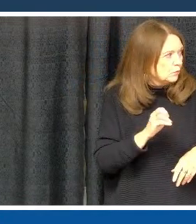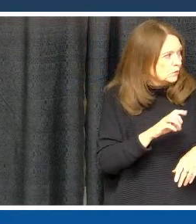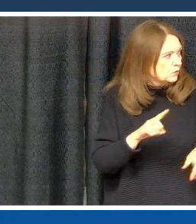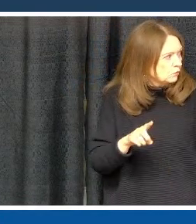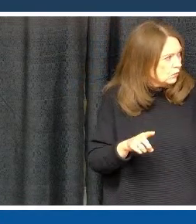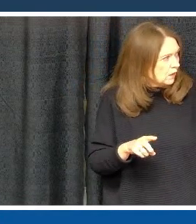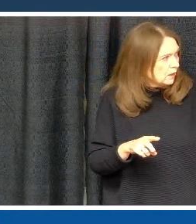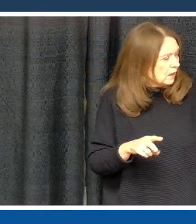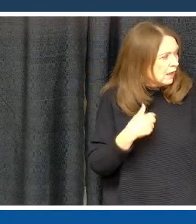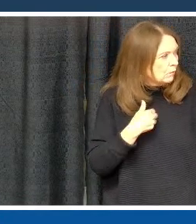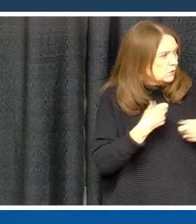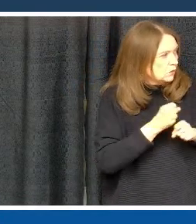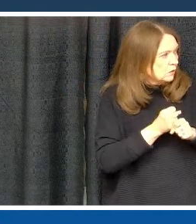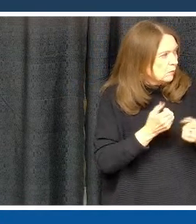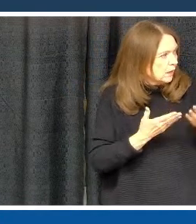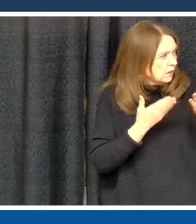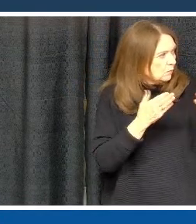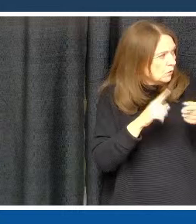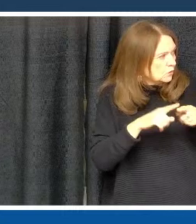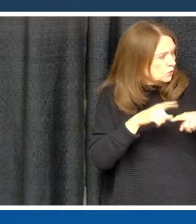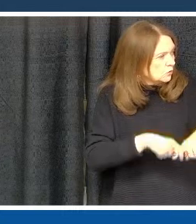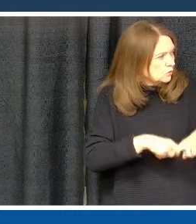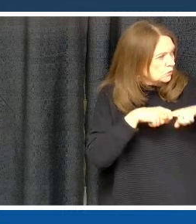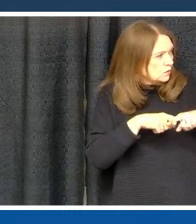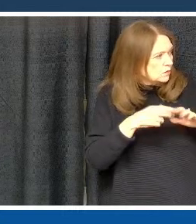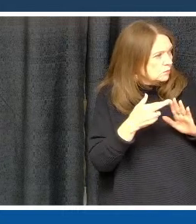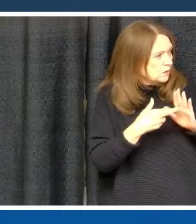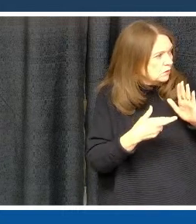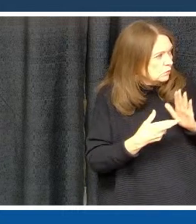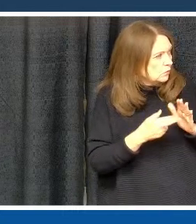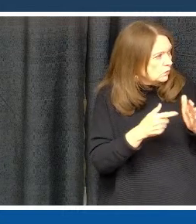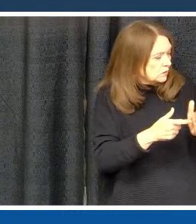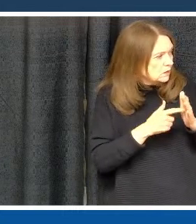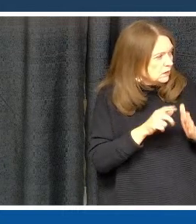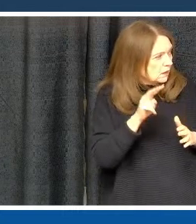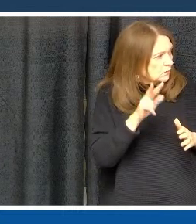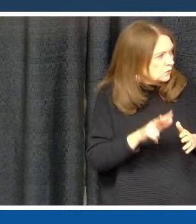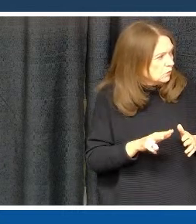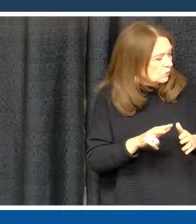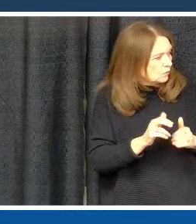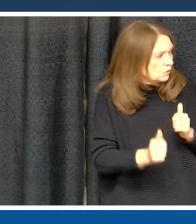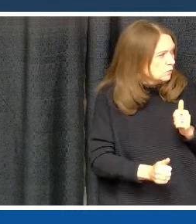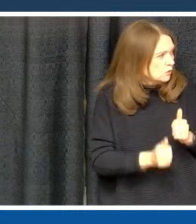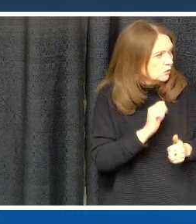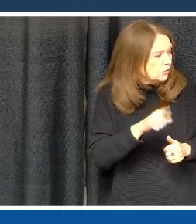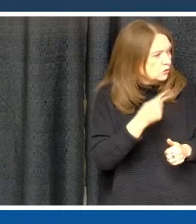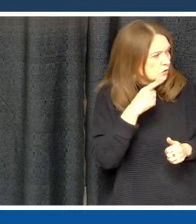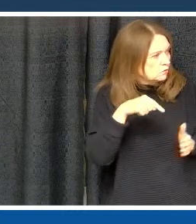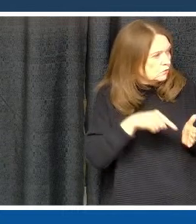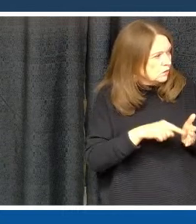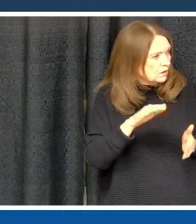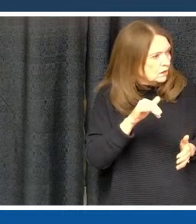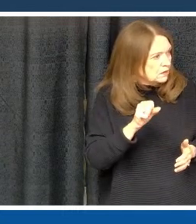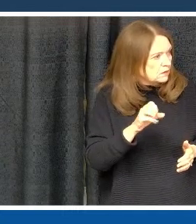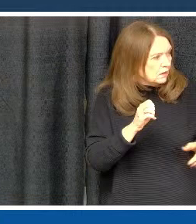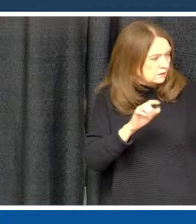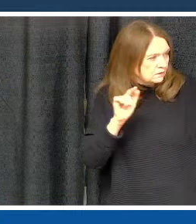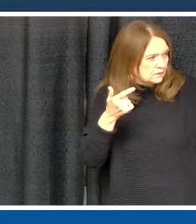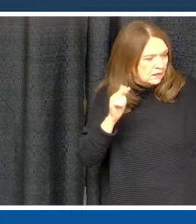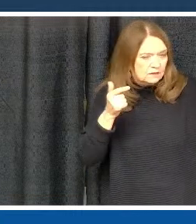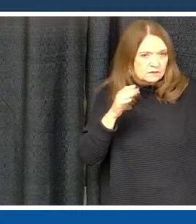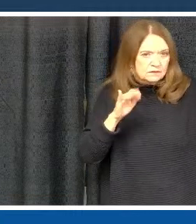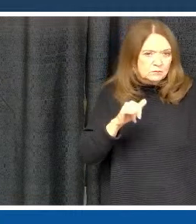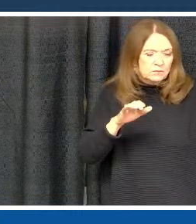I was going to make a motion to suspend the rules. It takes 2/3 majority just for this case. And then we could